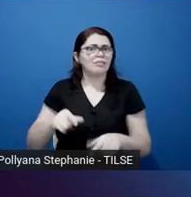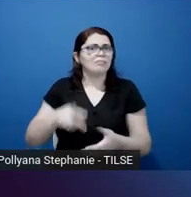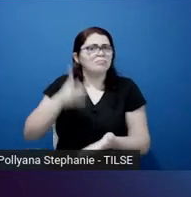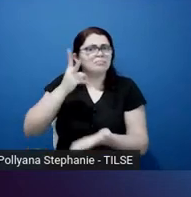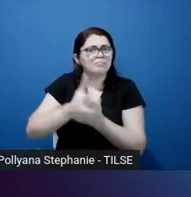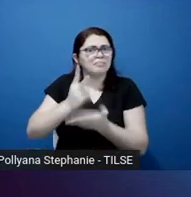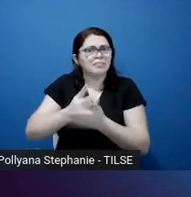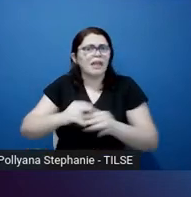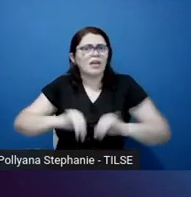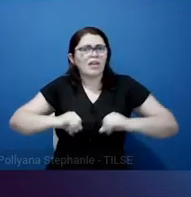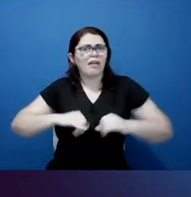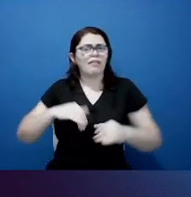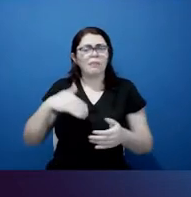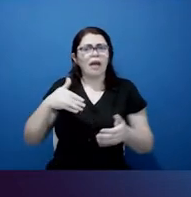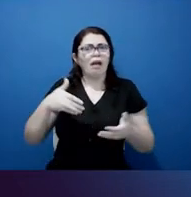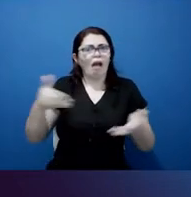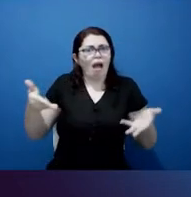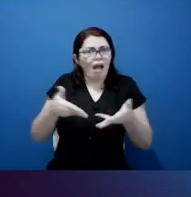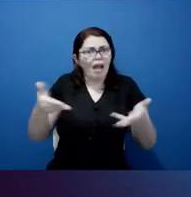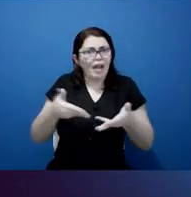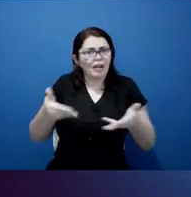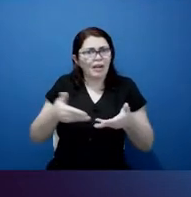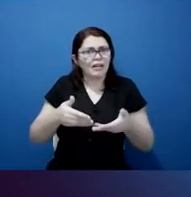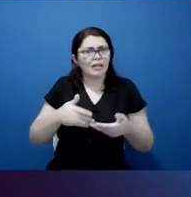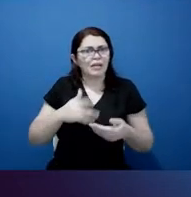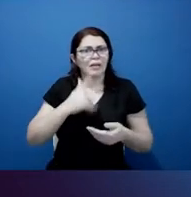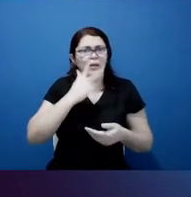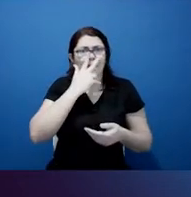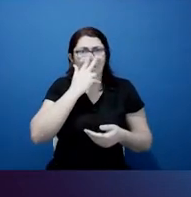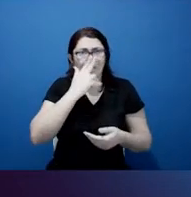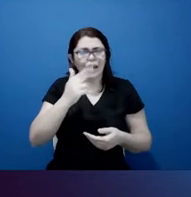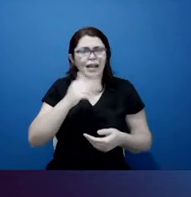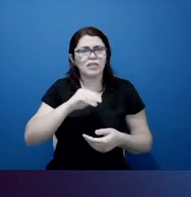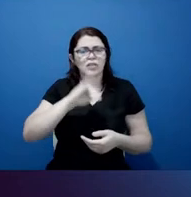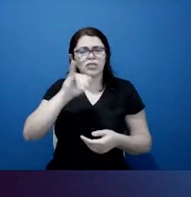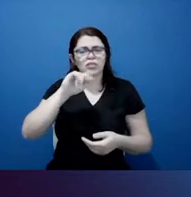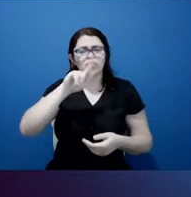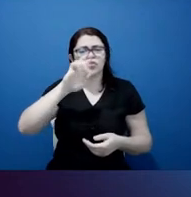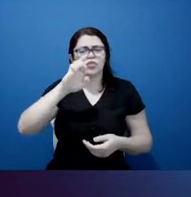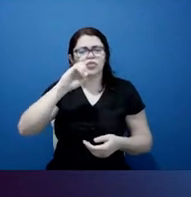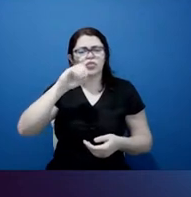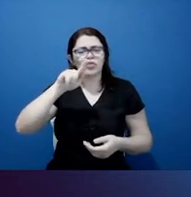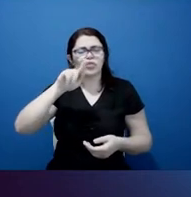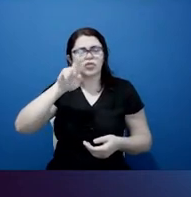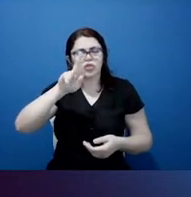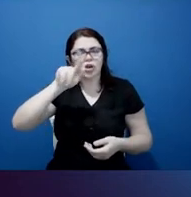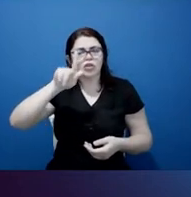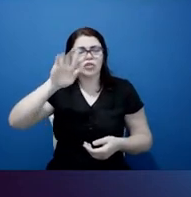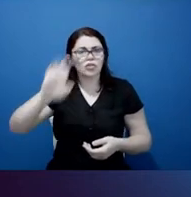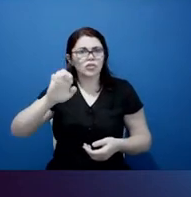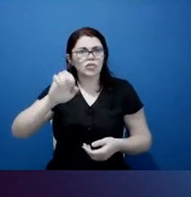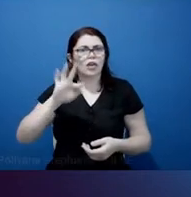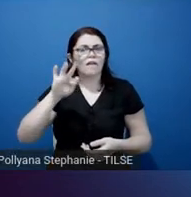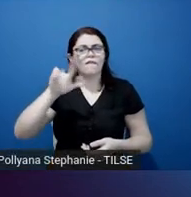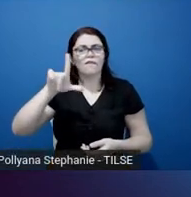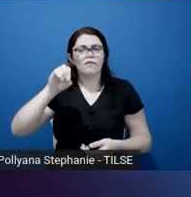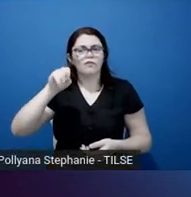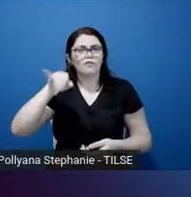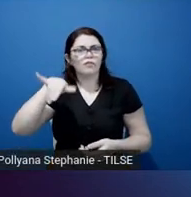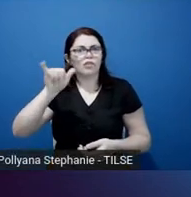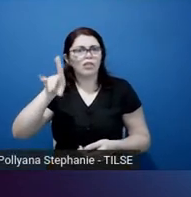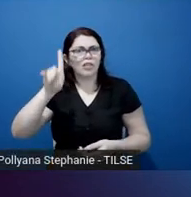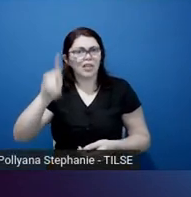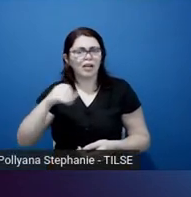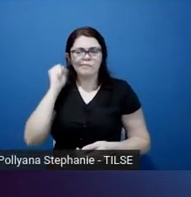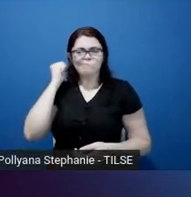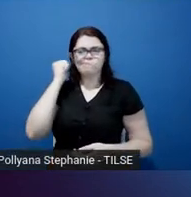but now I think ever since the death of George Floyd, and hopefully you know the